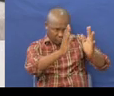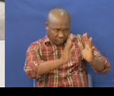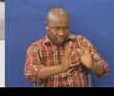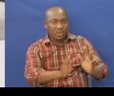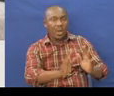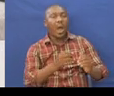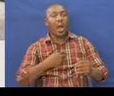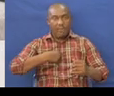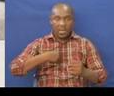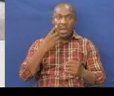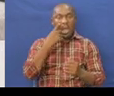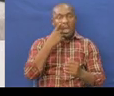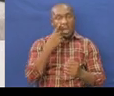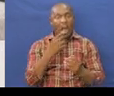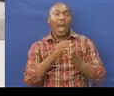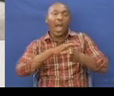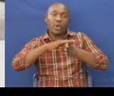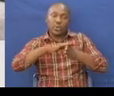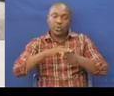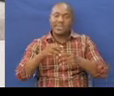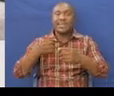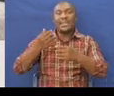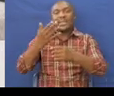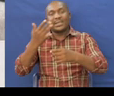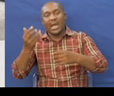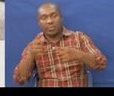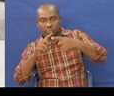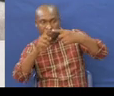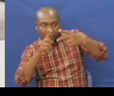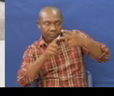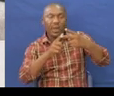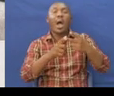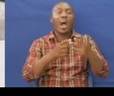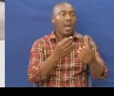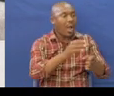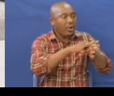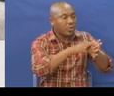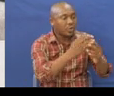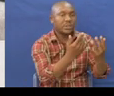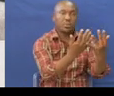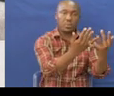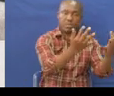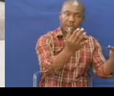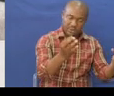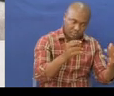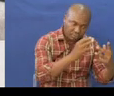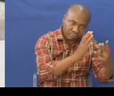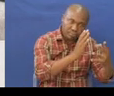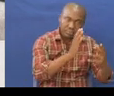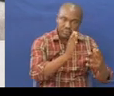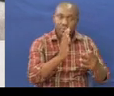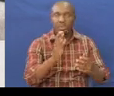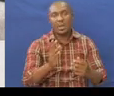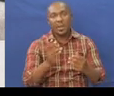use this type, my research will be conducted in this way, I will use this population, I will use this research and whatever. So all these we